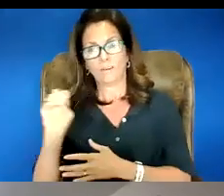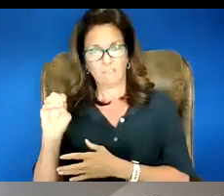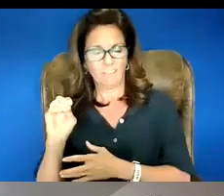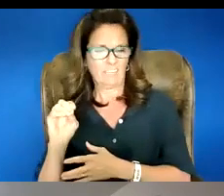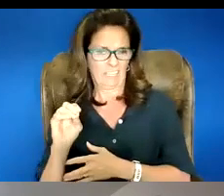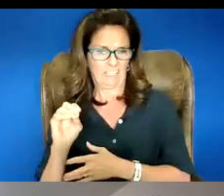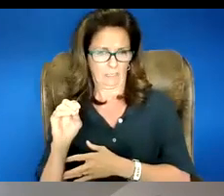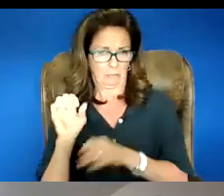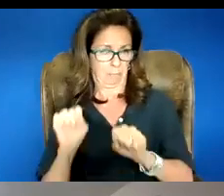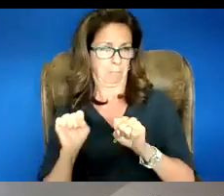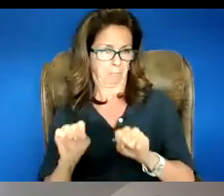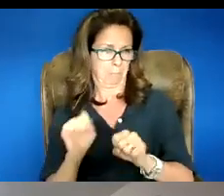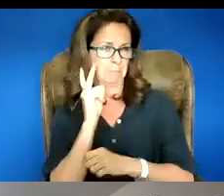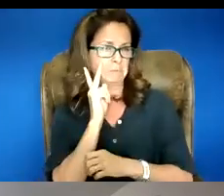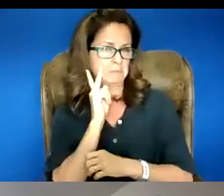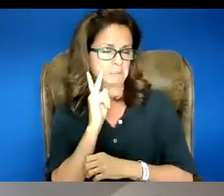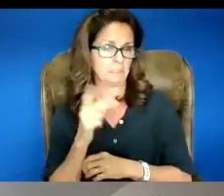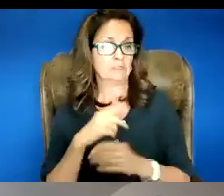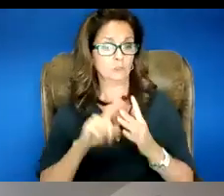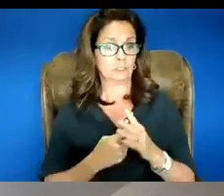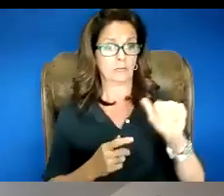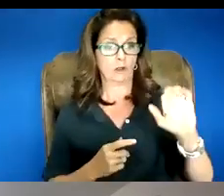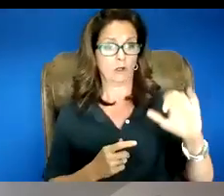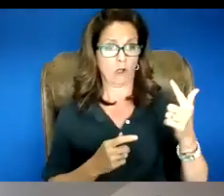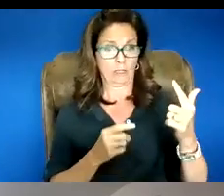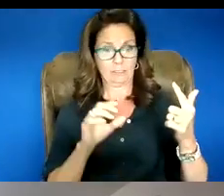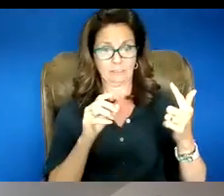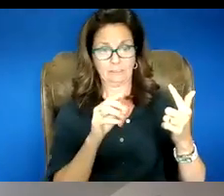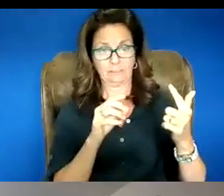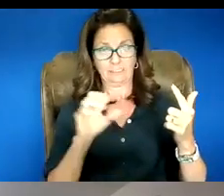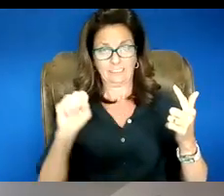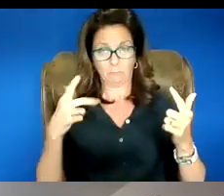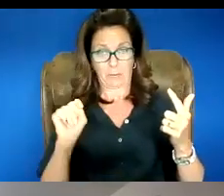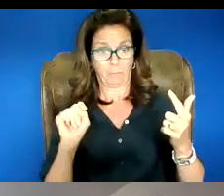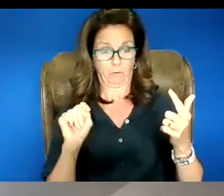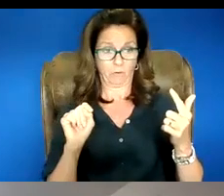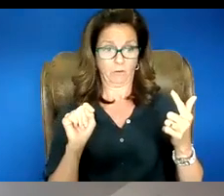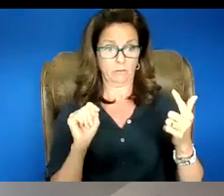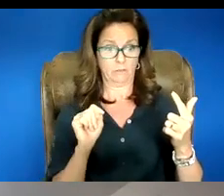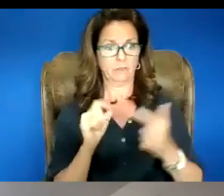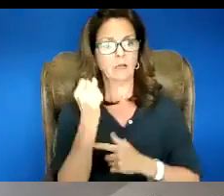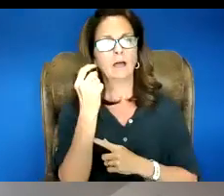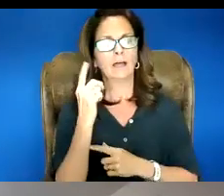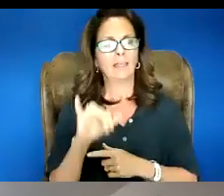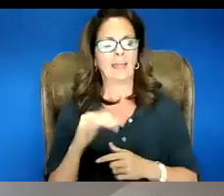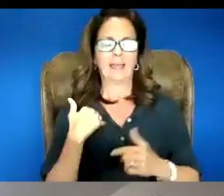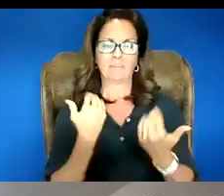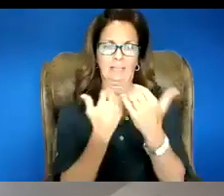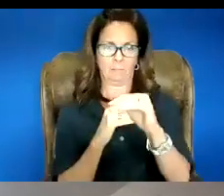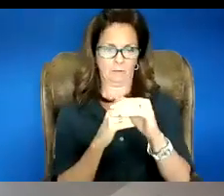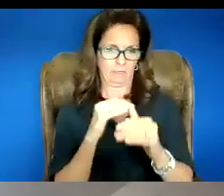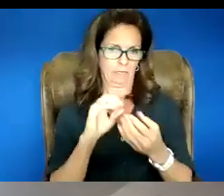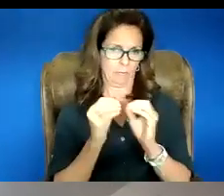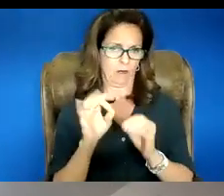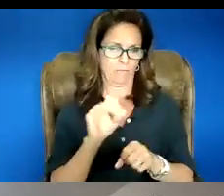for to start in August and September. And that now includes a limited number of employees who